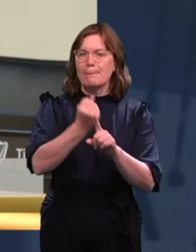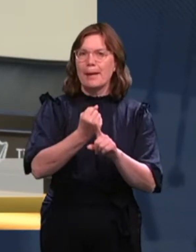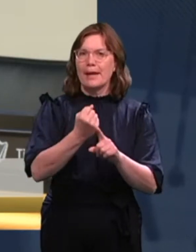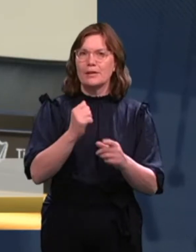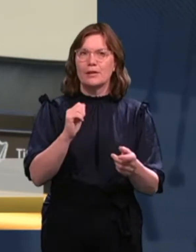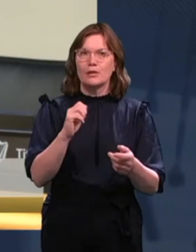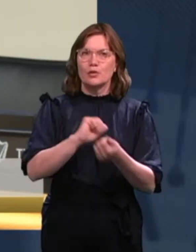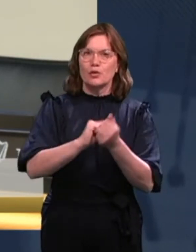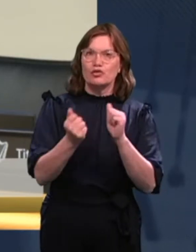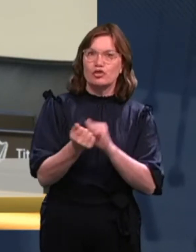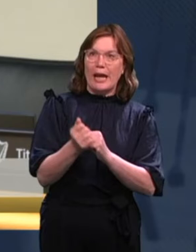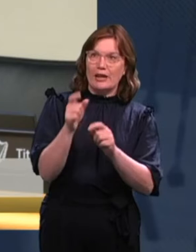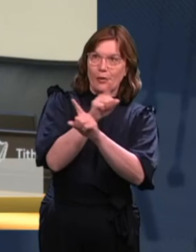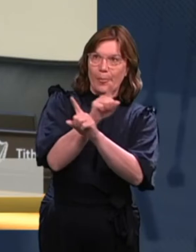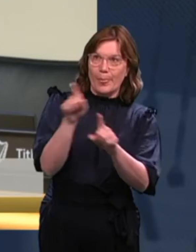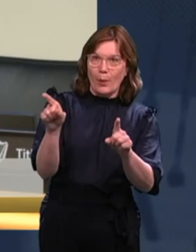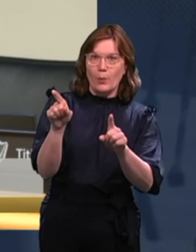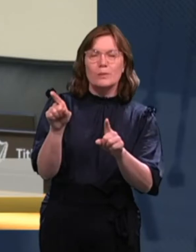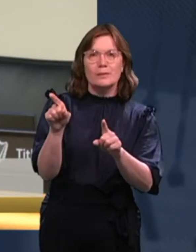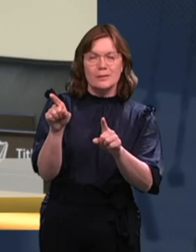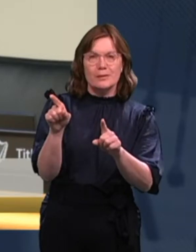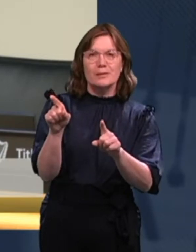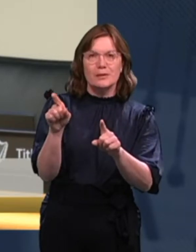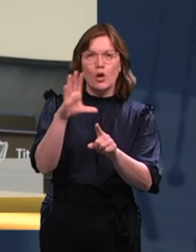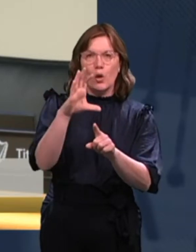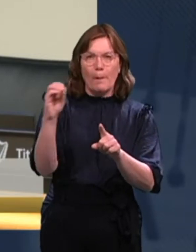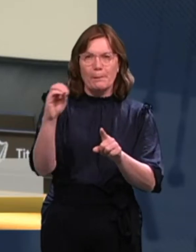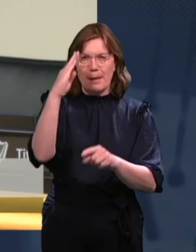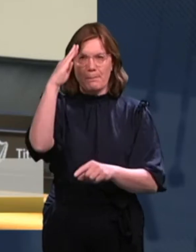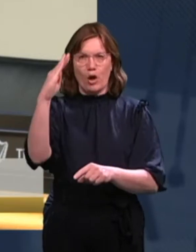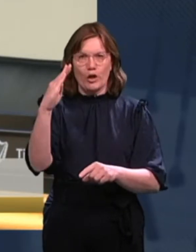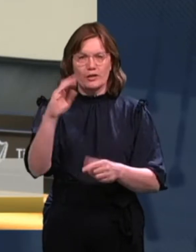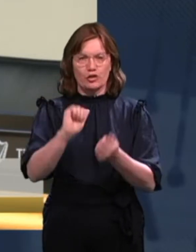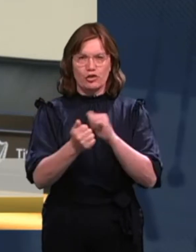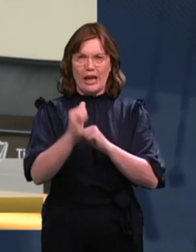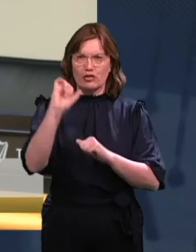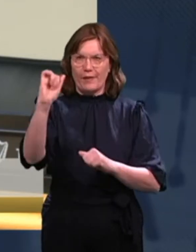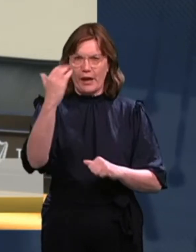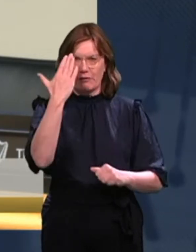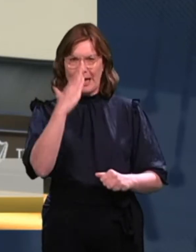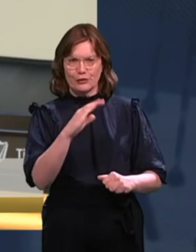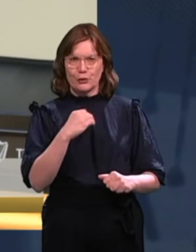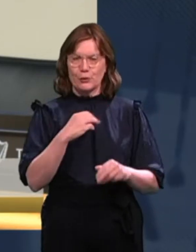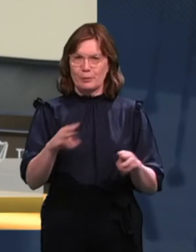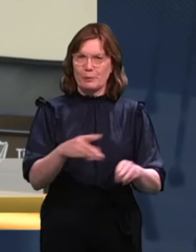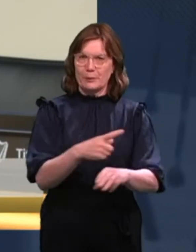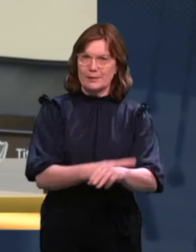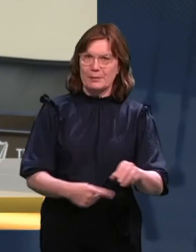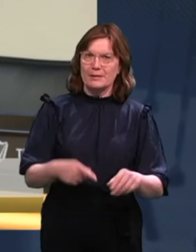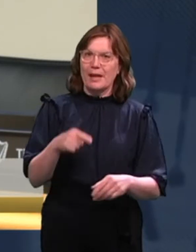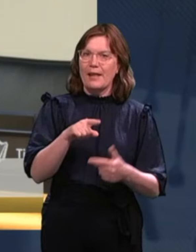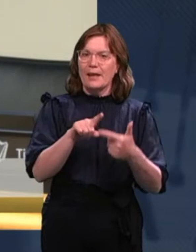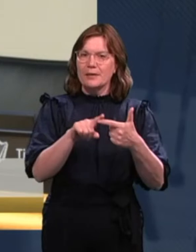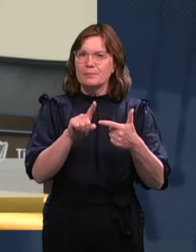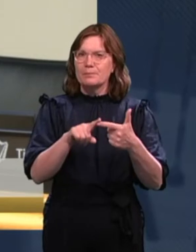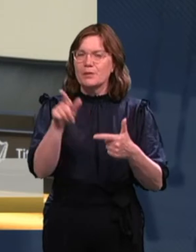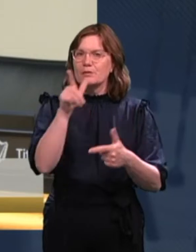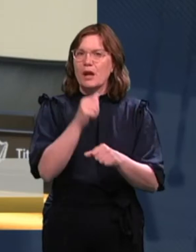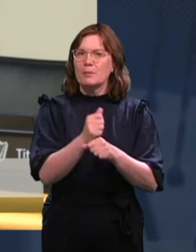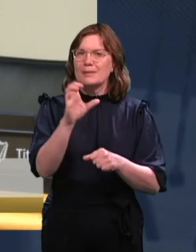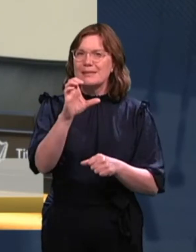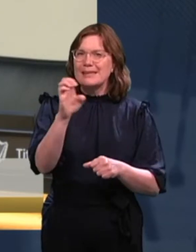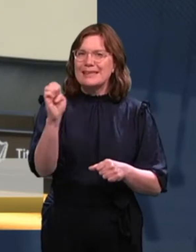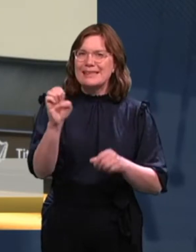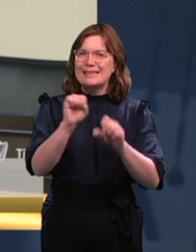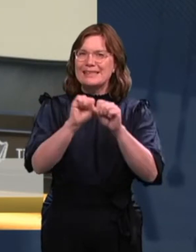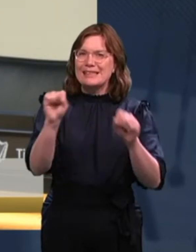people with disabilities? And Stephen, you talked about your experience on a CE scheme and how that wasn't beneficial, and